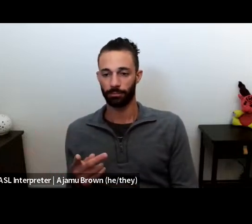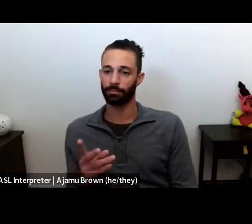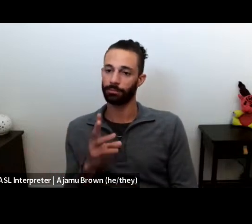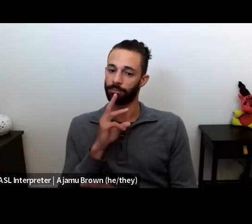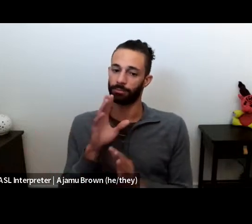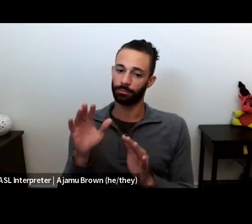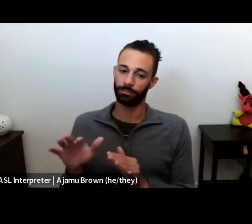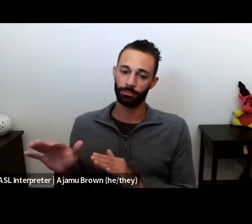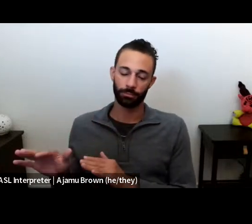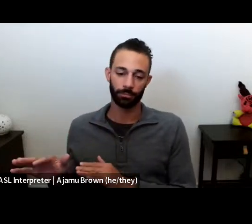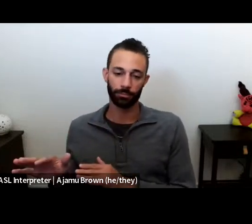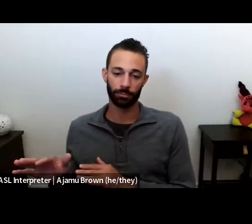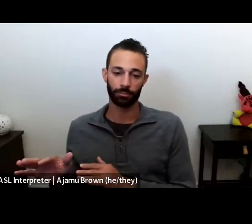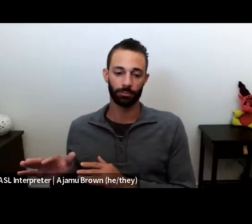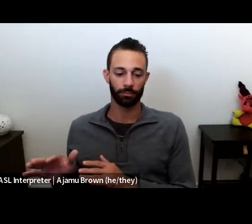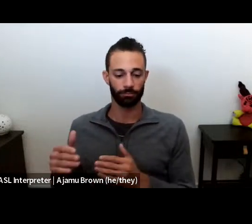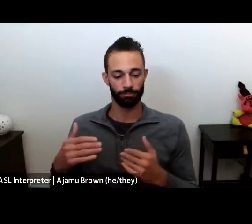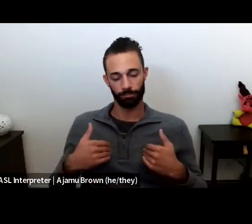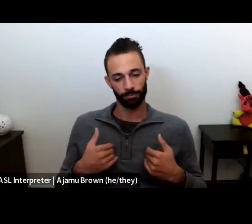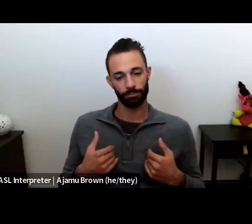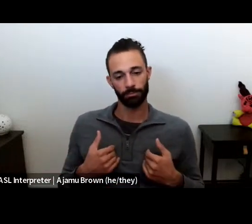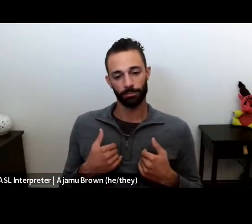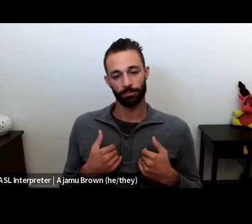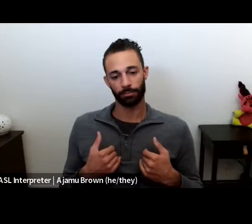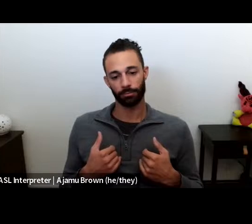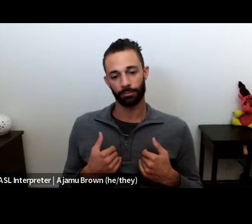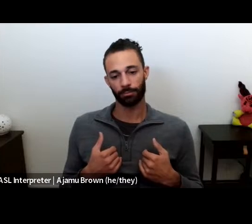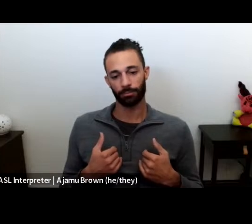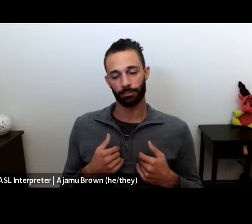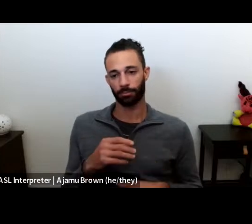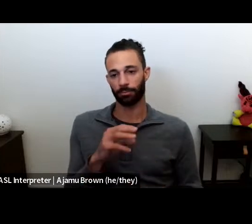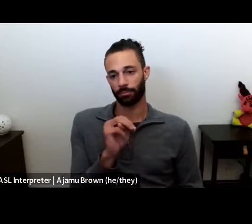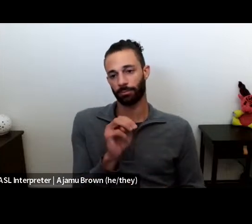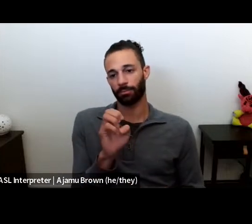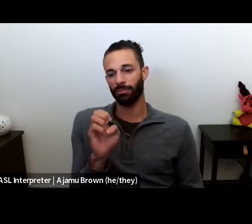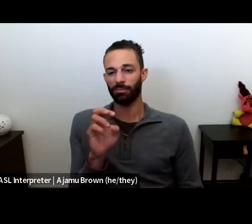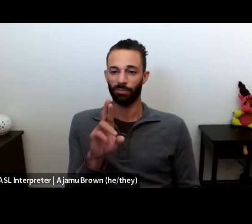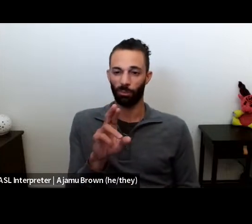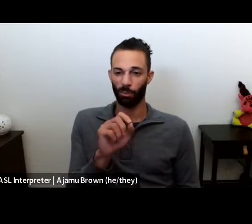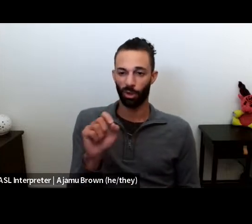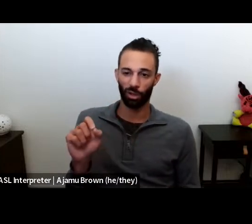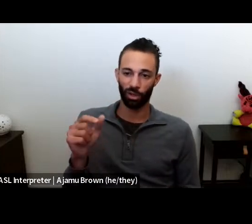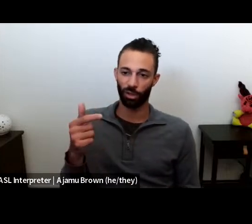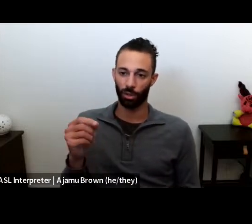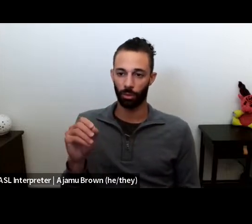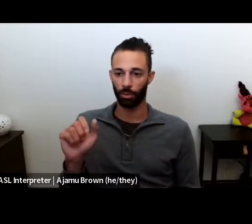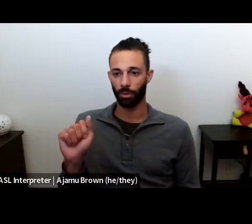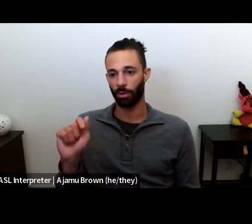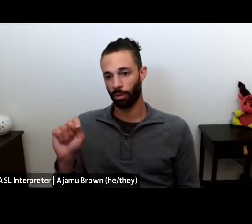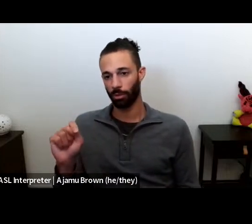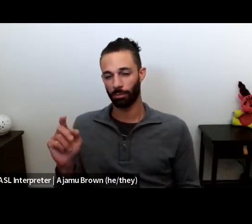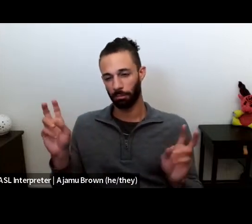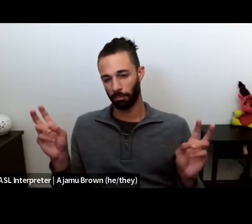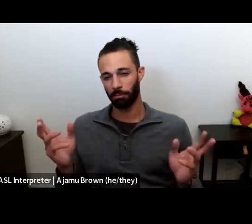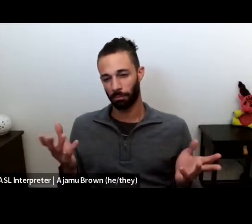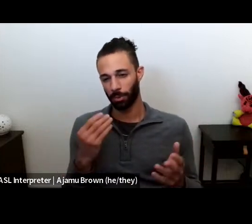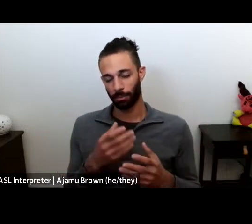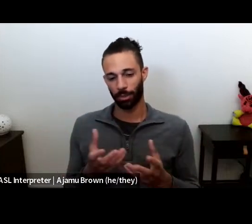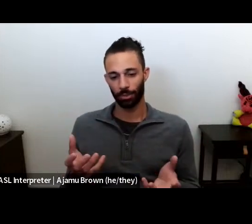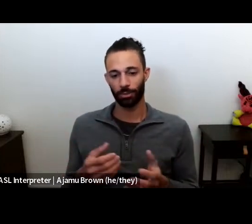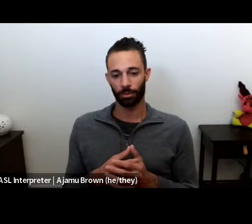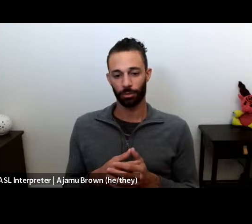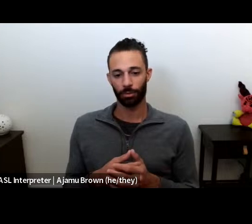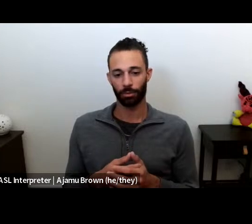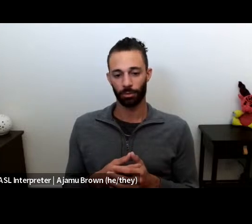aquatic creature. You're a mer goat, essentially. And when